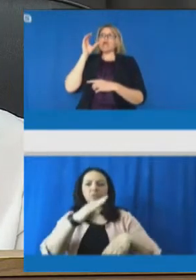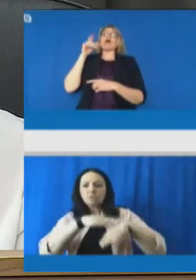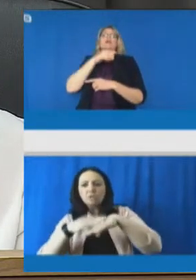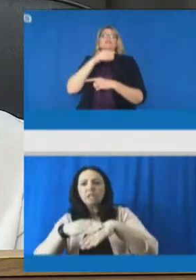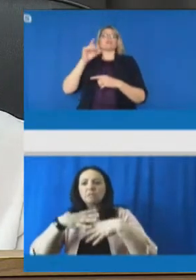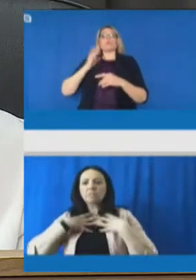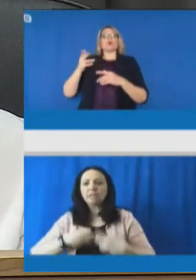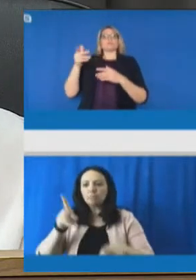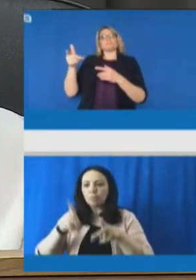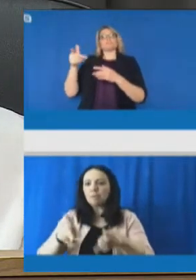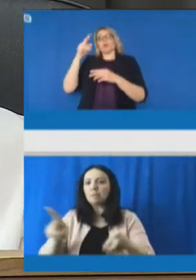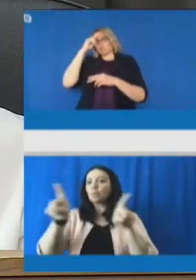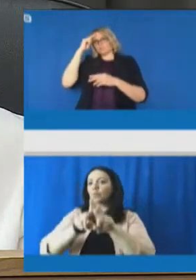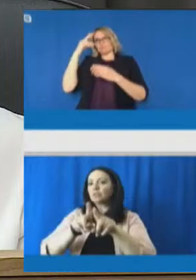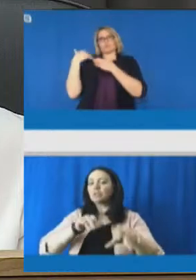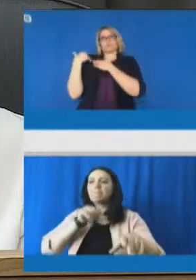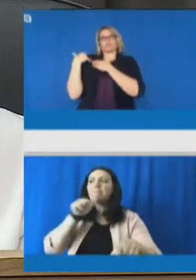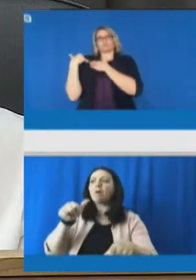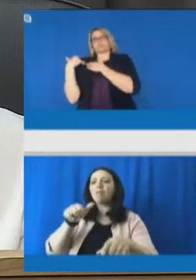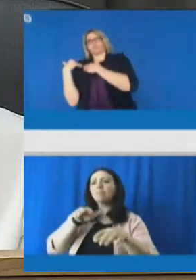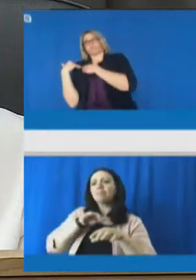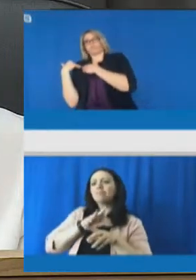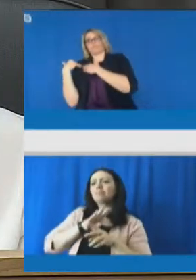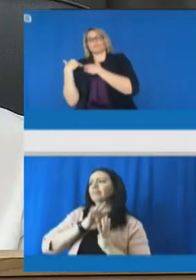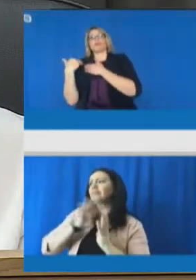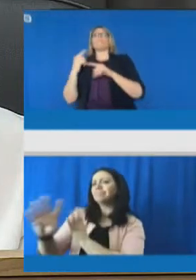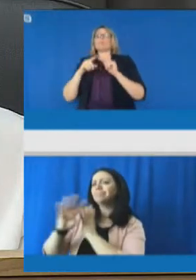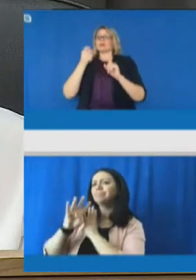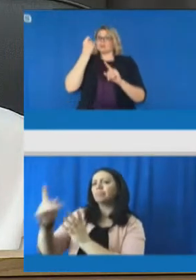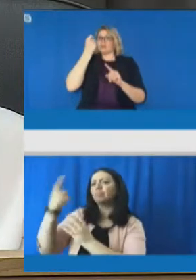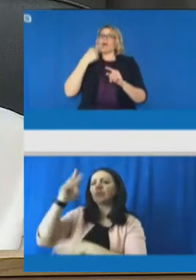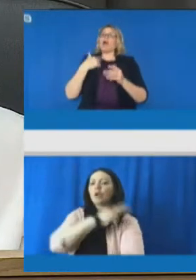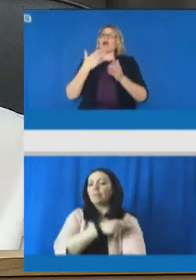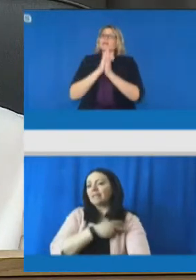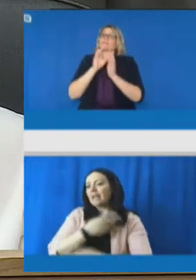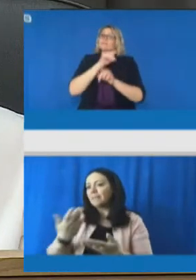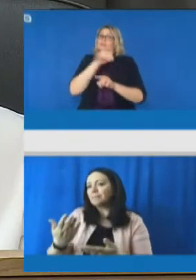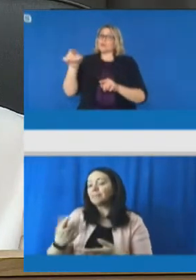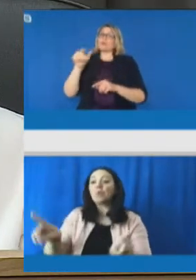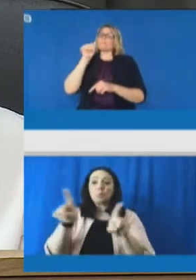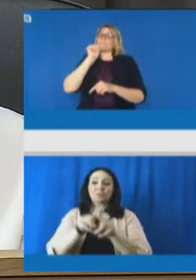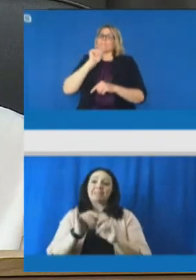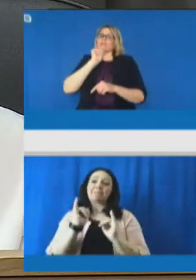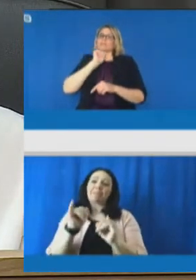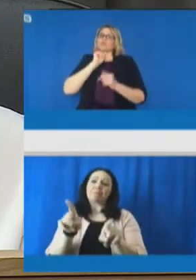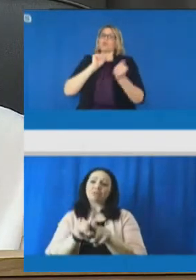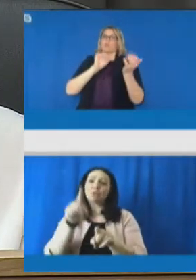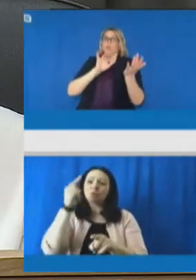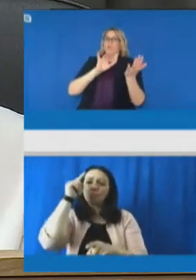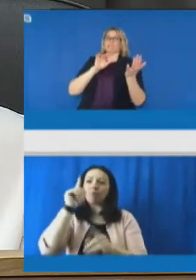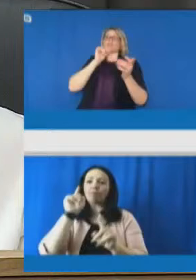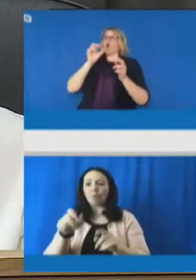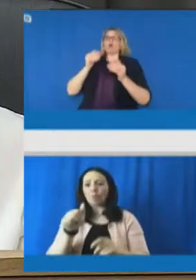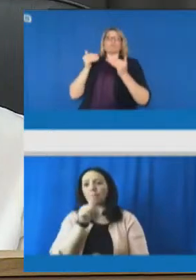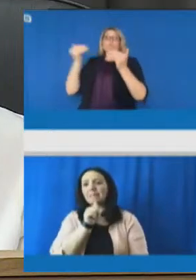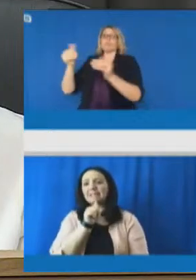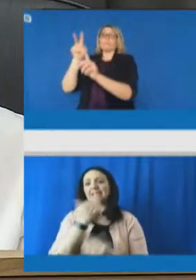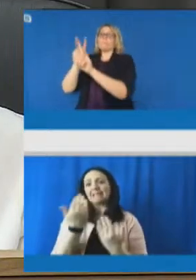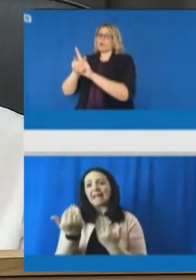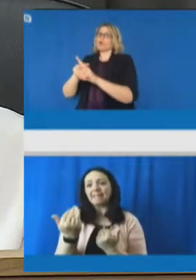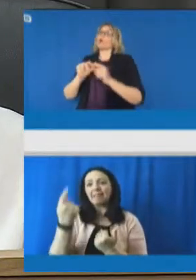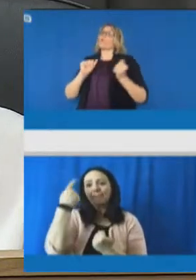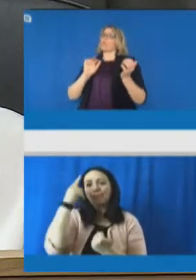vaccines. We don't want that to happen here. Our plan includes a gradual, sequential